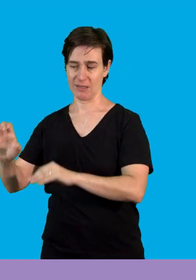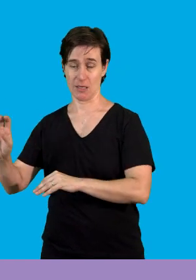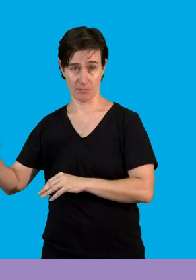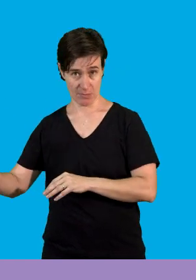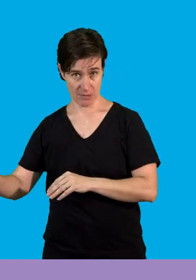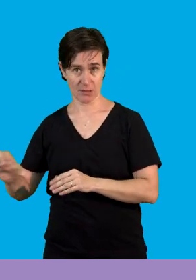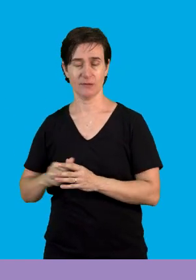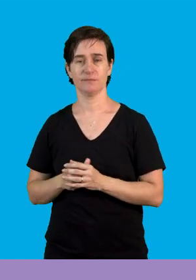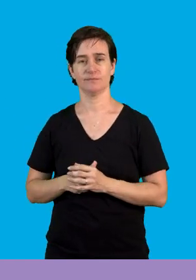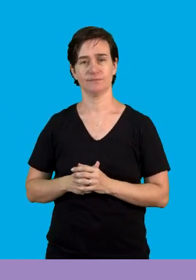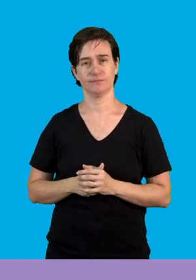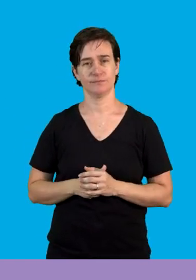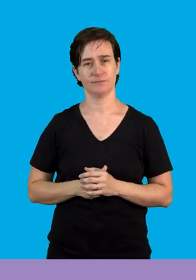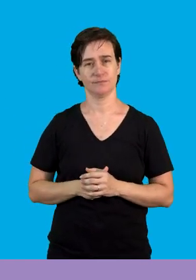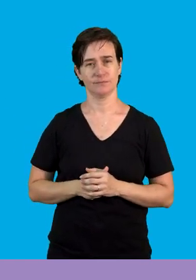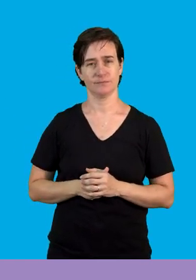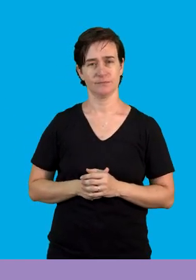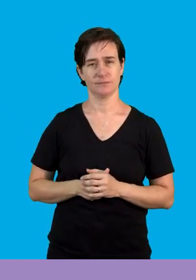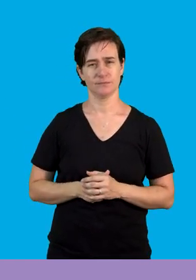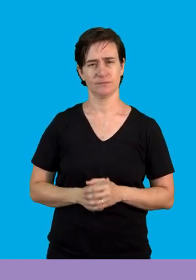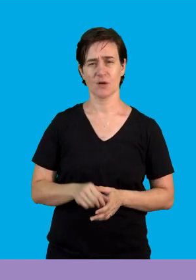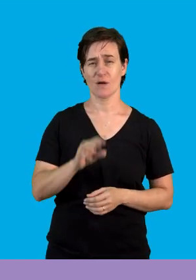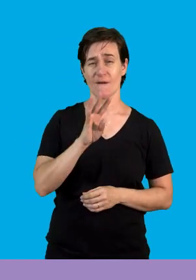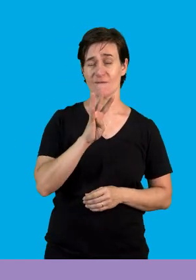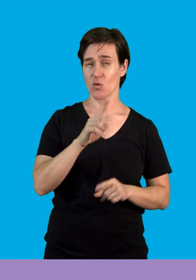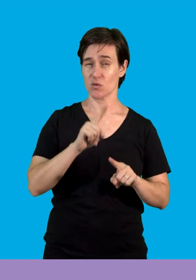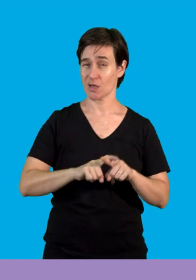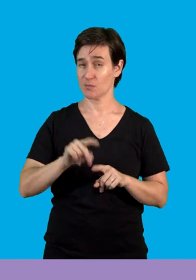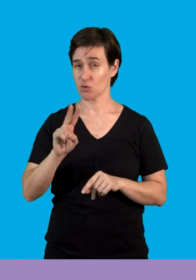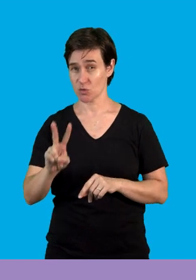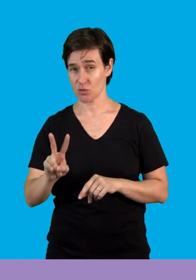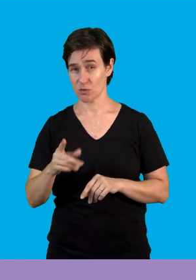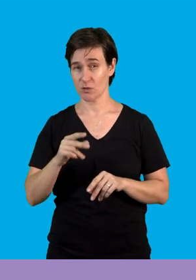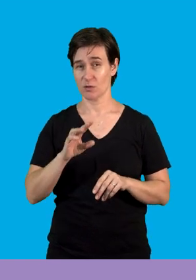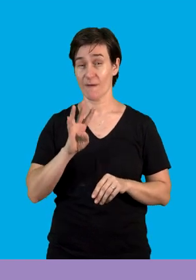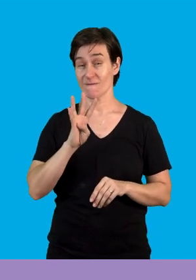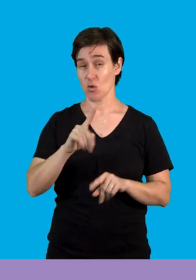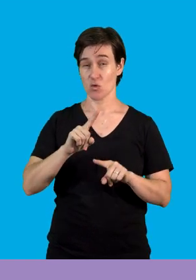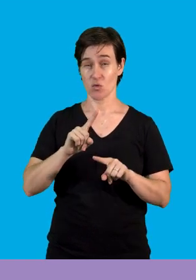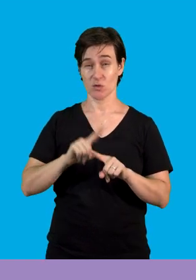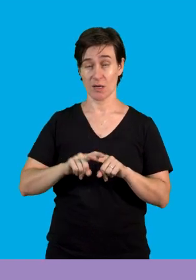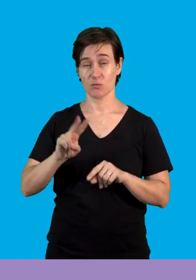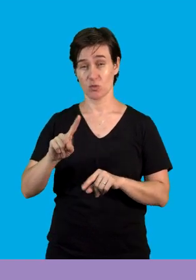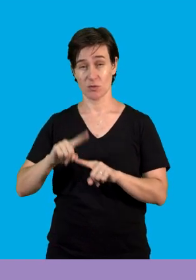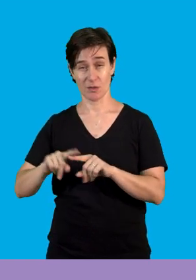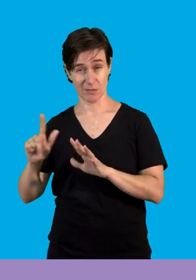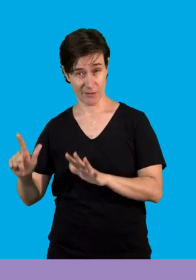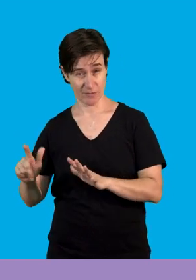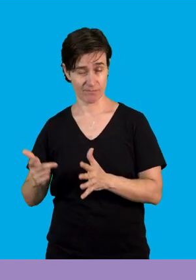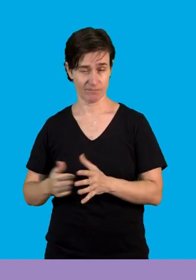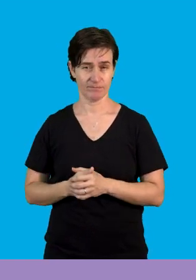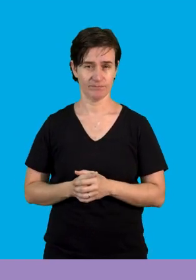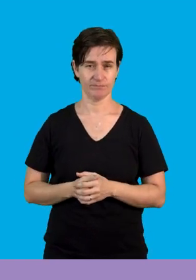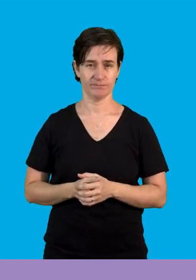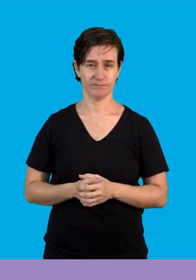7 centimeters. So what is 4 multiplied by 7 multiplied by 2?